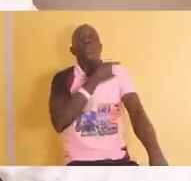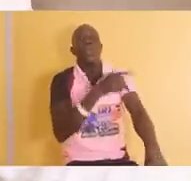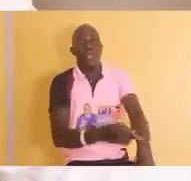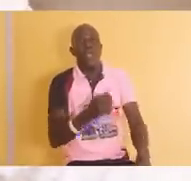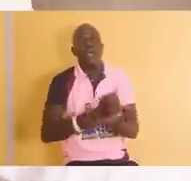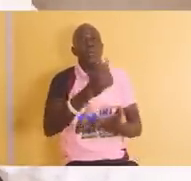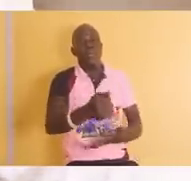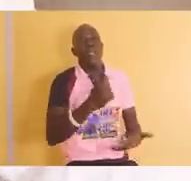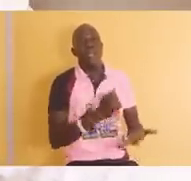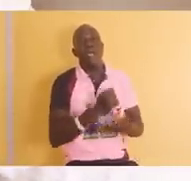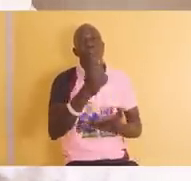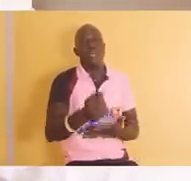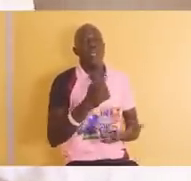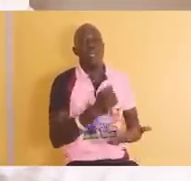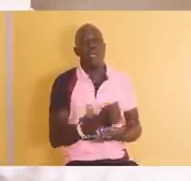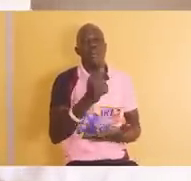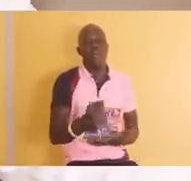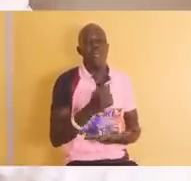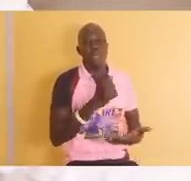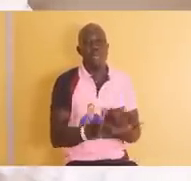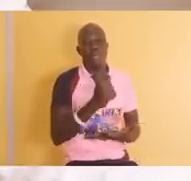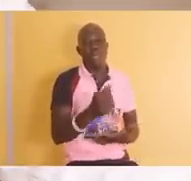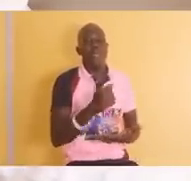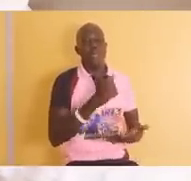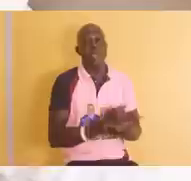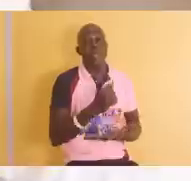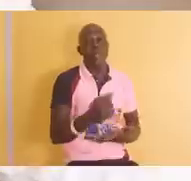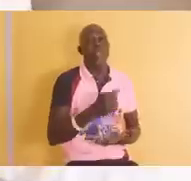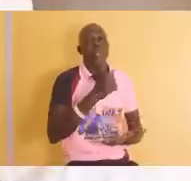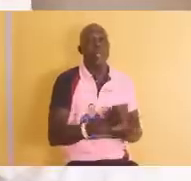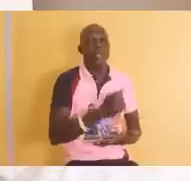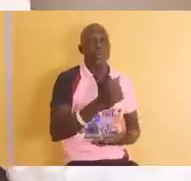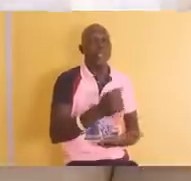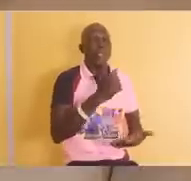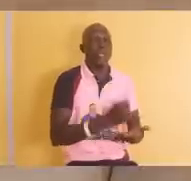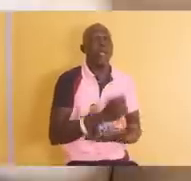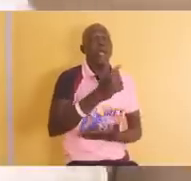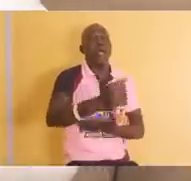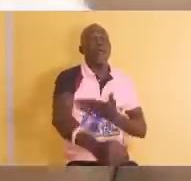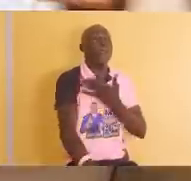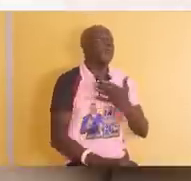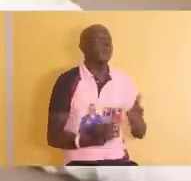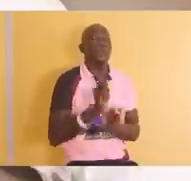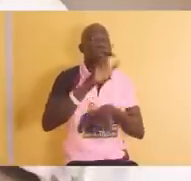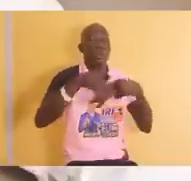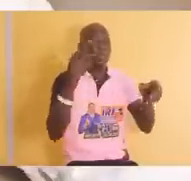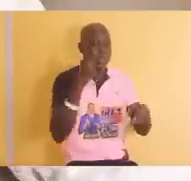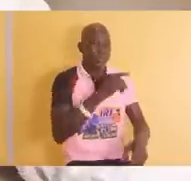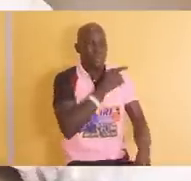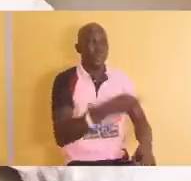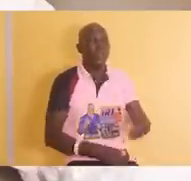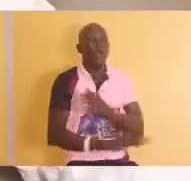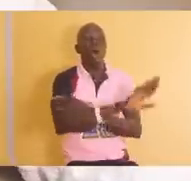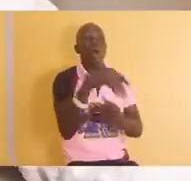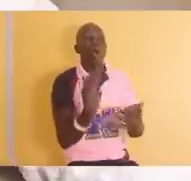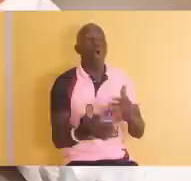loyun. Amen. Lo loyun. Amen. Lo loyun. Amen. Lo loyun. Amen. Lo loyun. Amen. Lo loyun. Amen. Lo loyun. O ya lo loyun. Amen. Gbogbo eyin